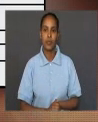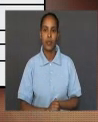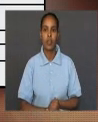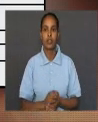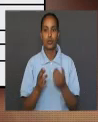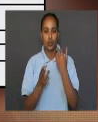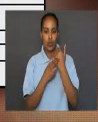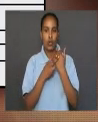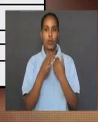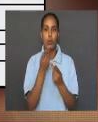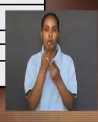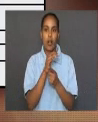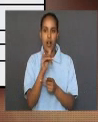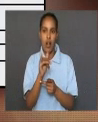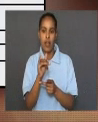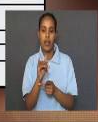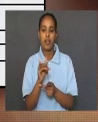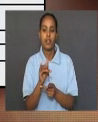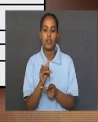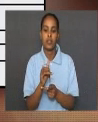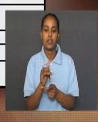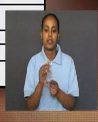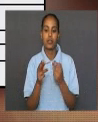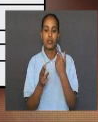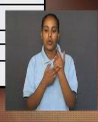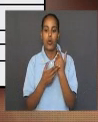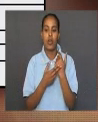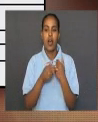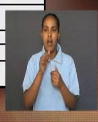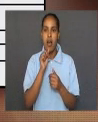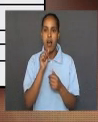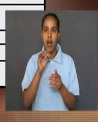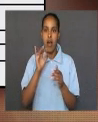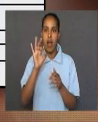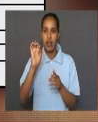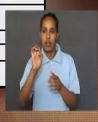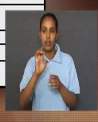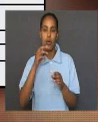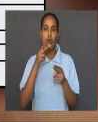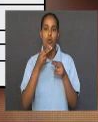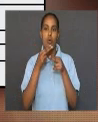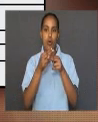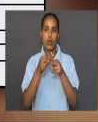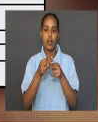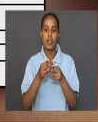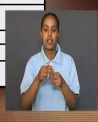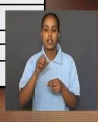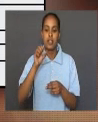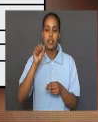Storage proteins like ferritin store iron in the organ called the spleen.